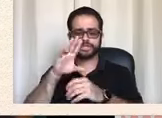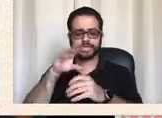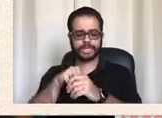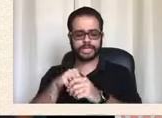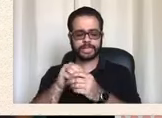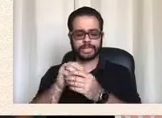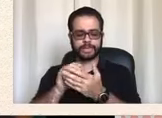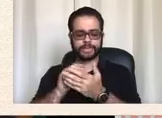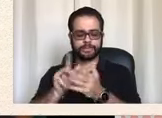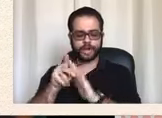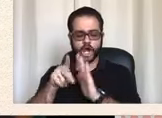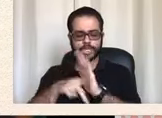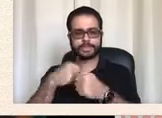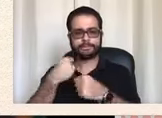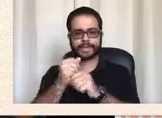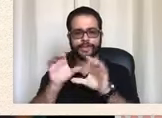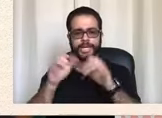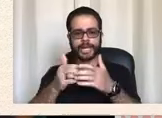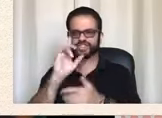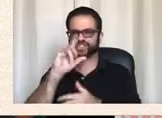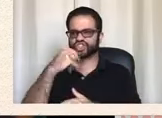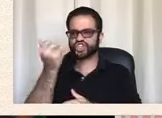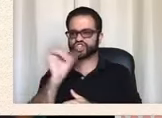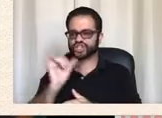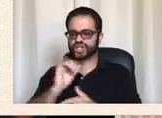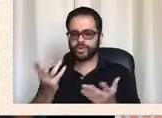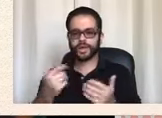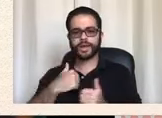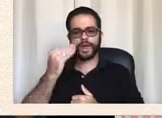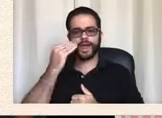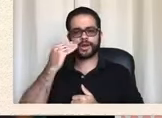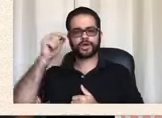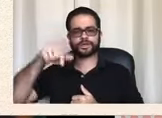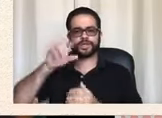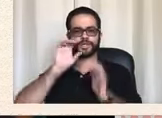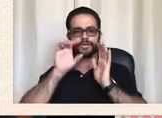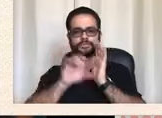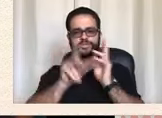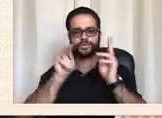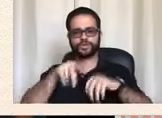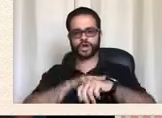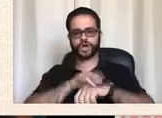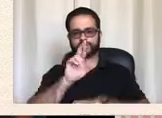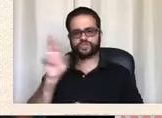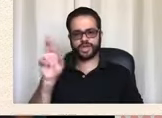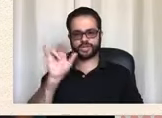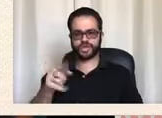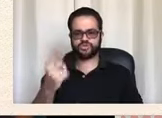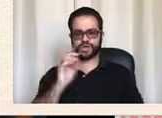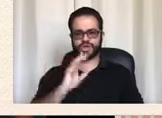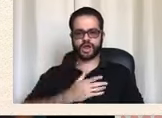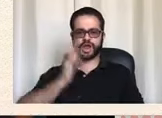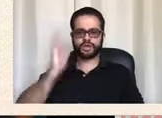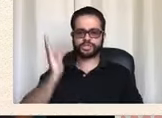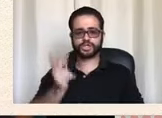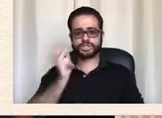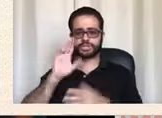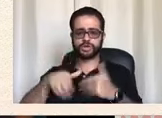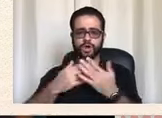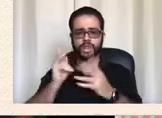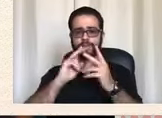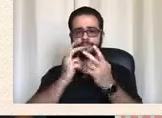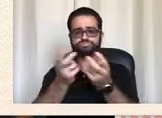like? So I know that this picture, the guy on the right there is one of our presenters, and you could see everybody kind of gathered around him, kind